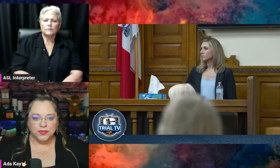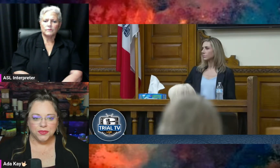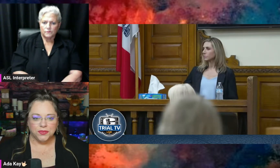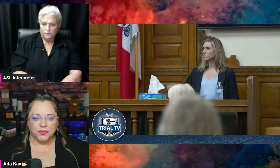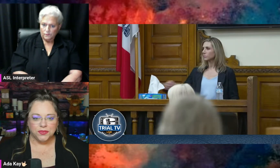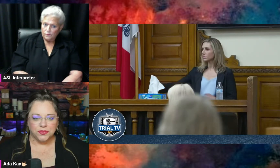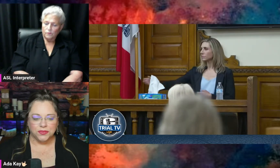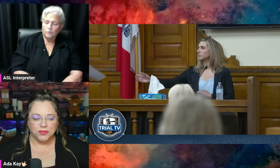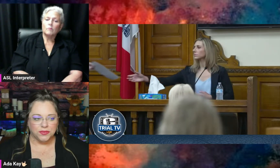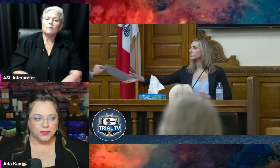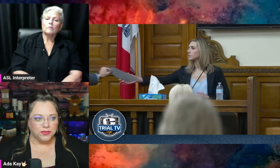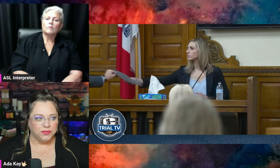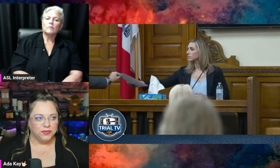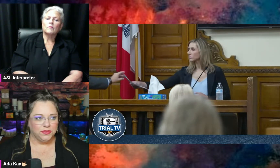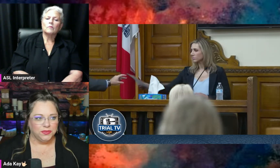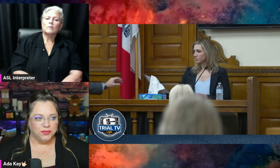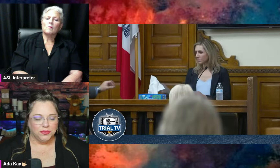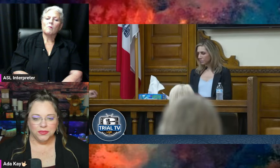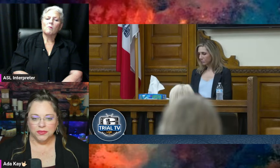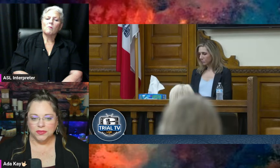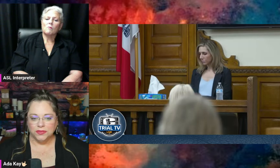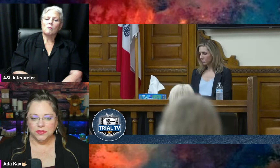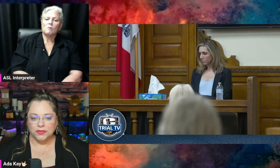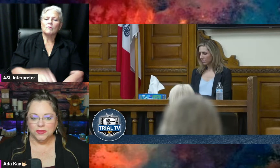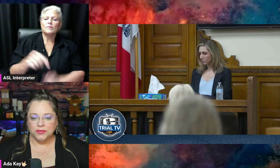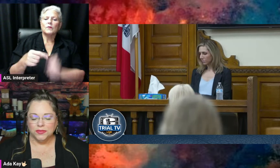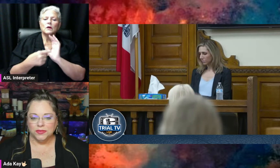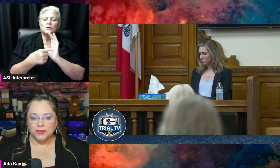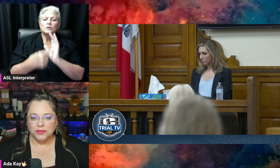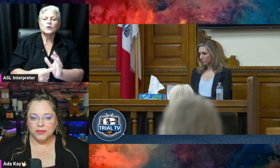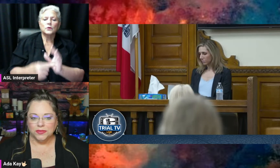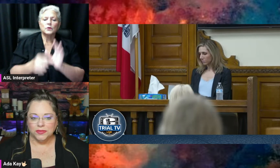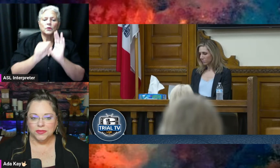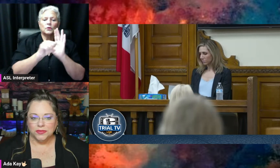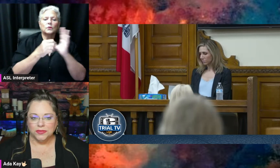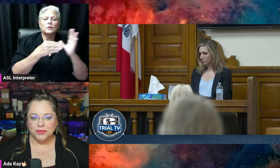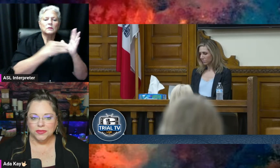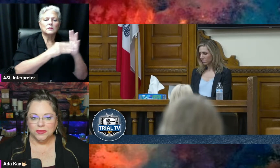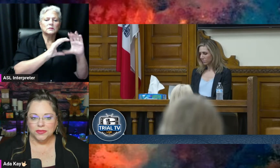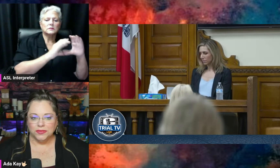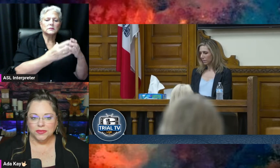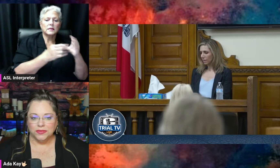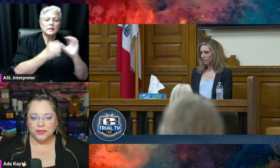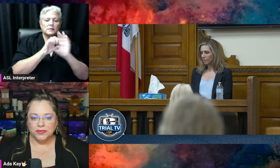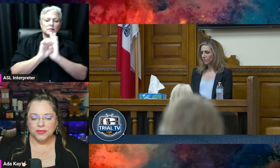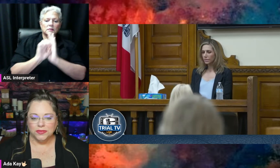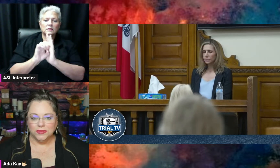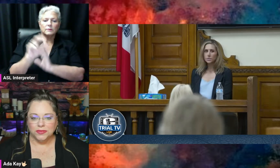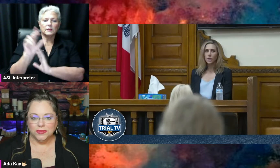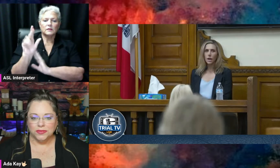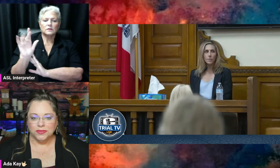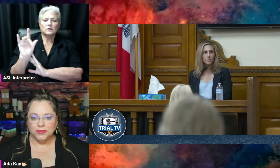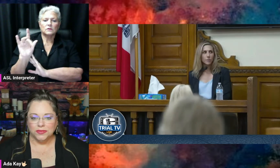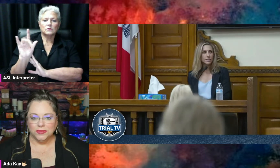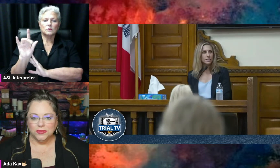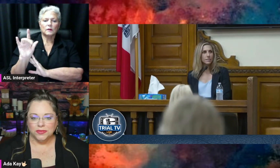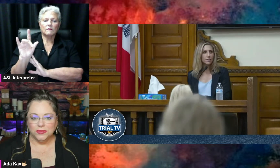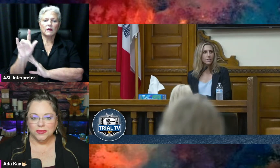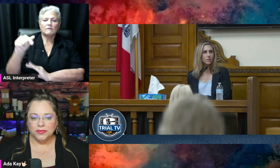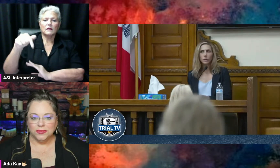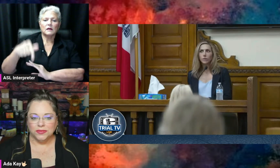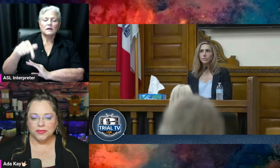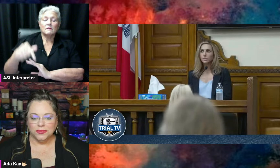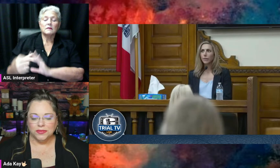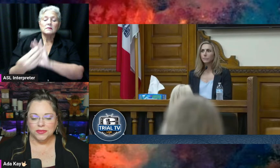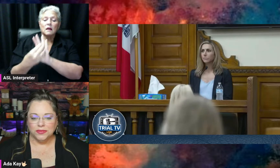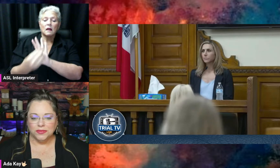Let me show you what's been marked as State's Exhibit 25. Could you tell me what that document is? This is a copy of my